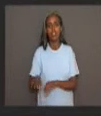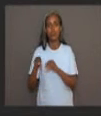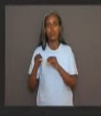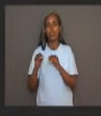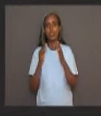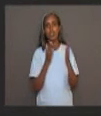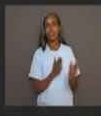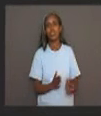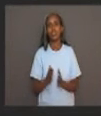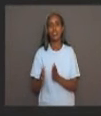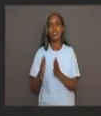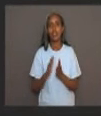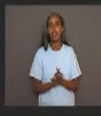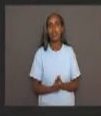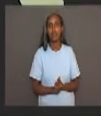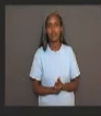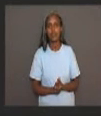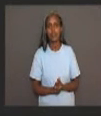Students, let's get ready.